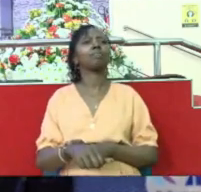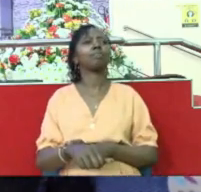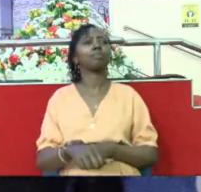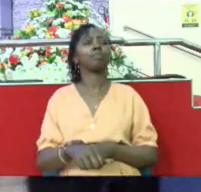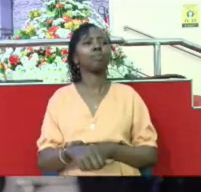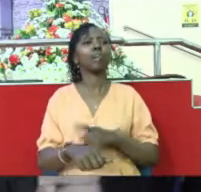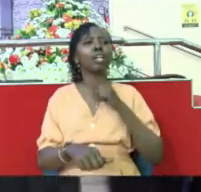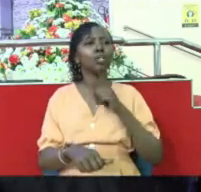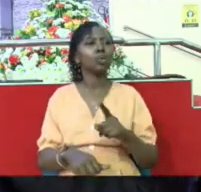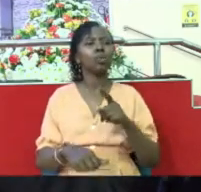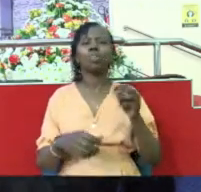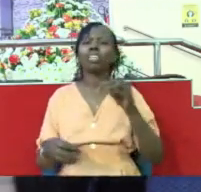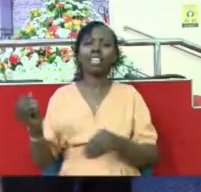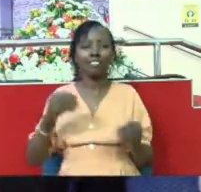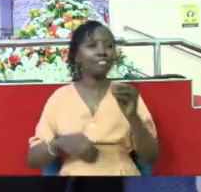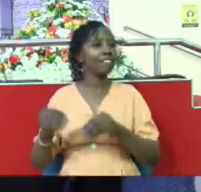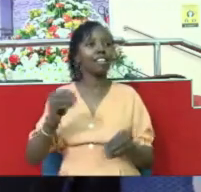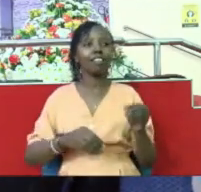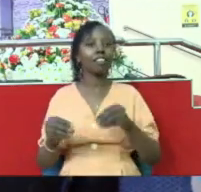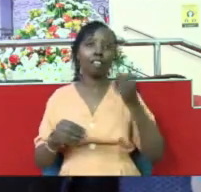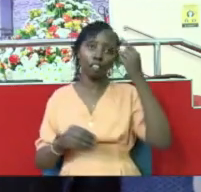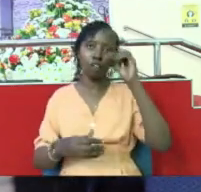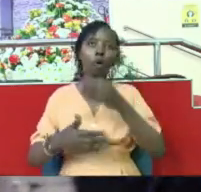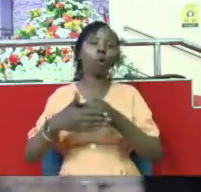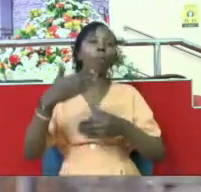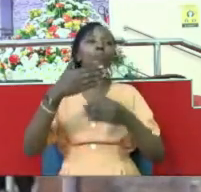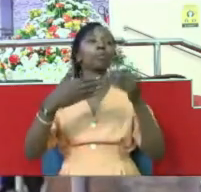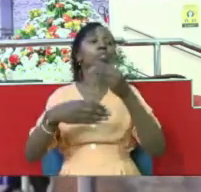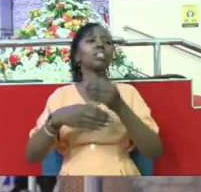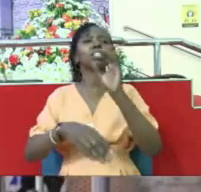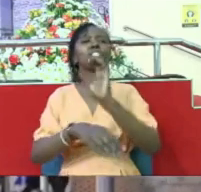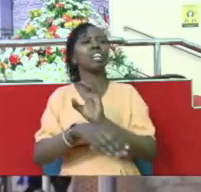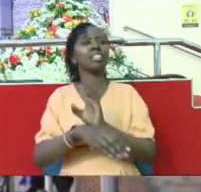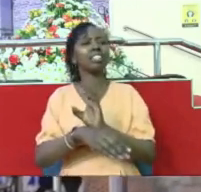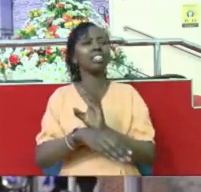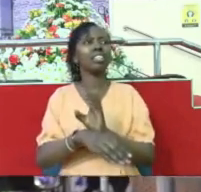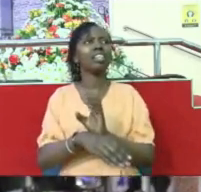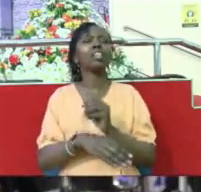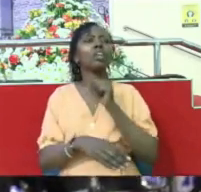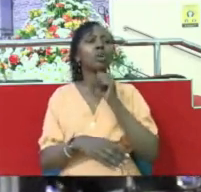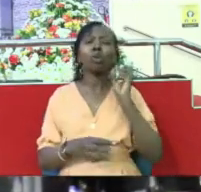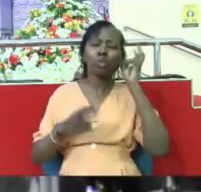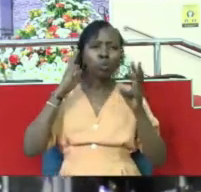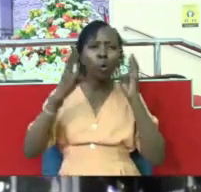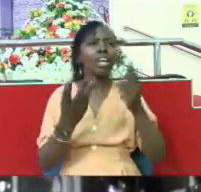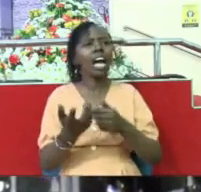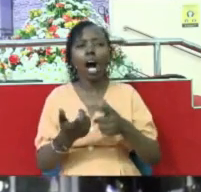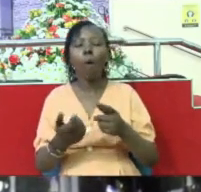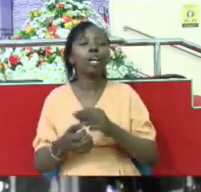broko. You add something. It is not the how much. It is the spirit.